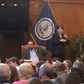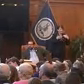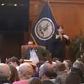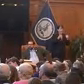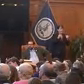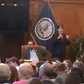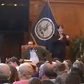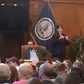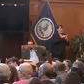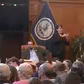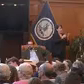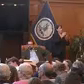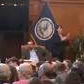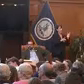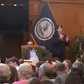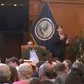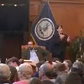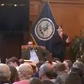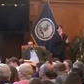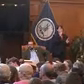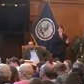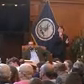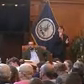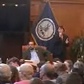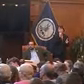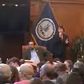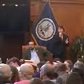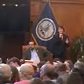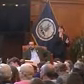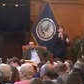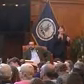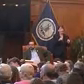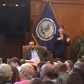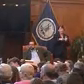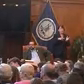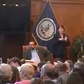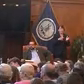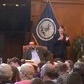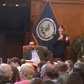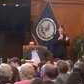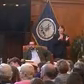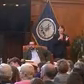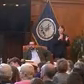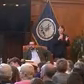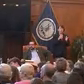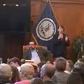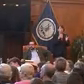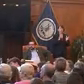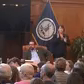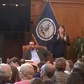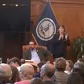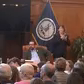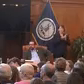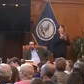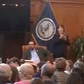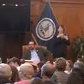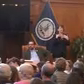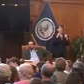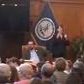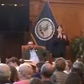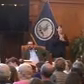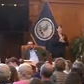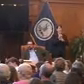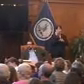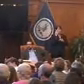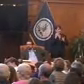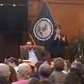be subject to being only able to afford very poor coverage health plans. And if you are a